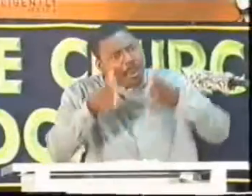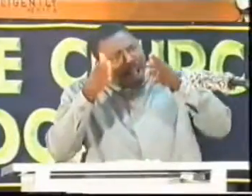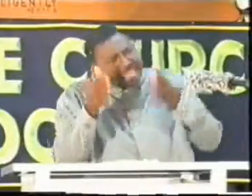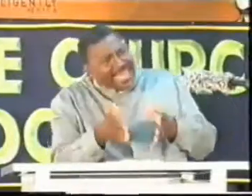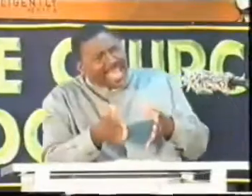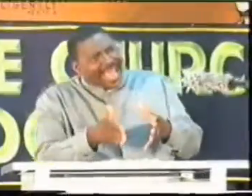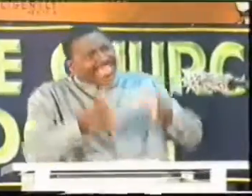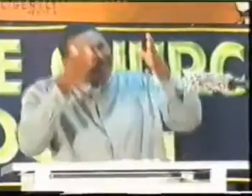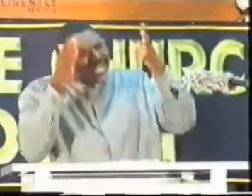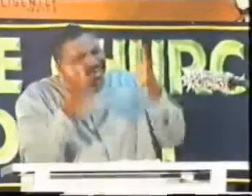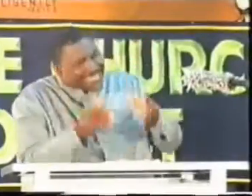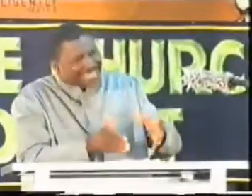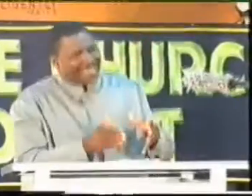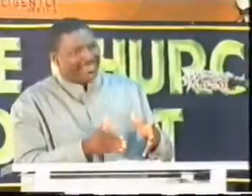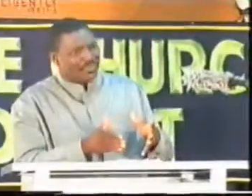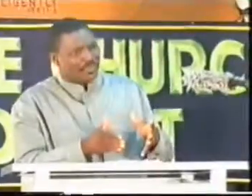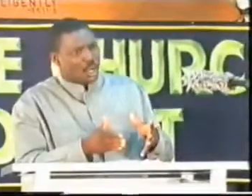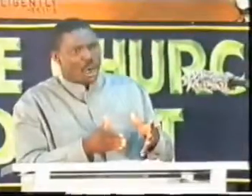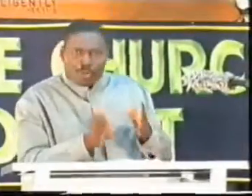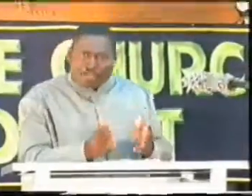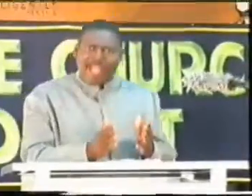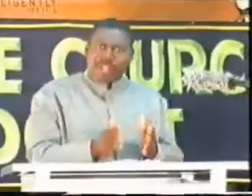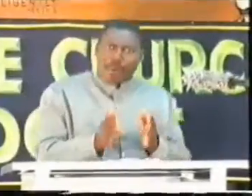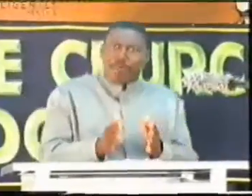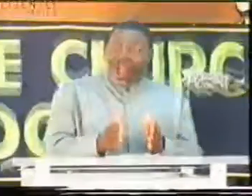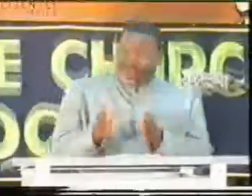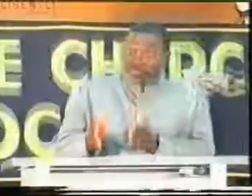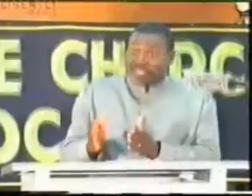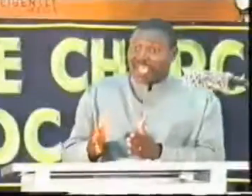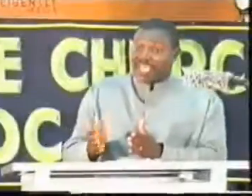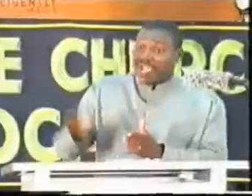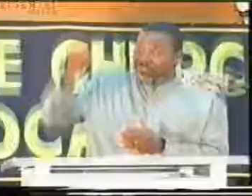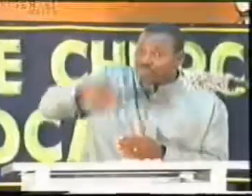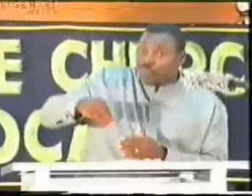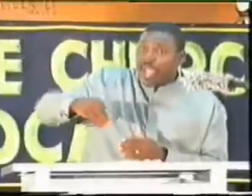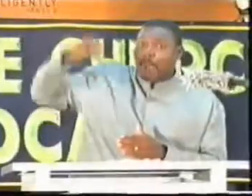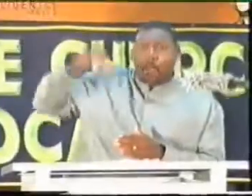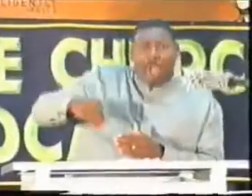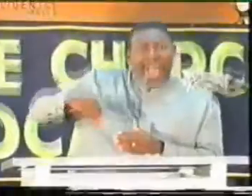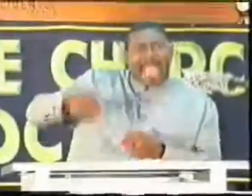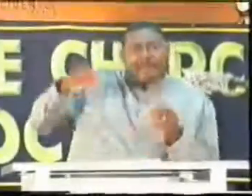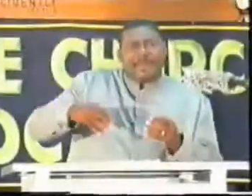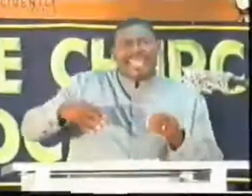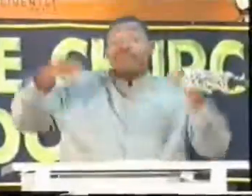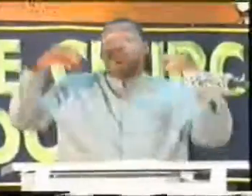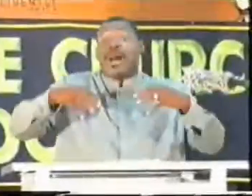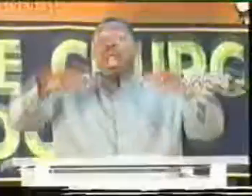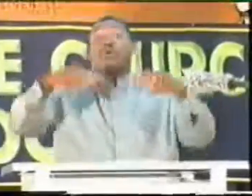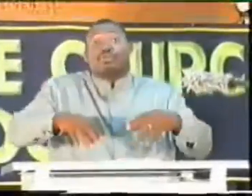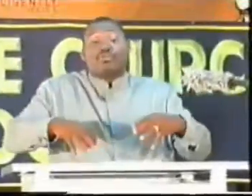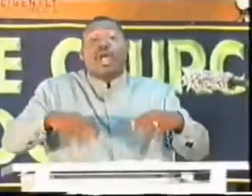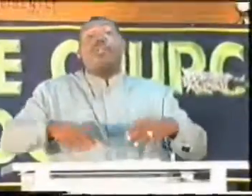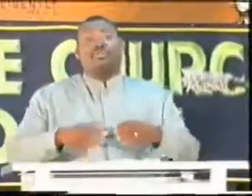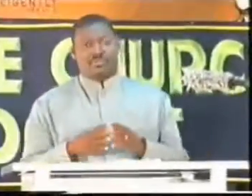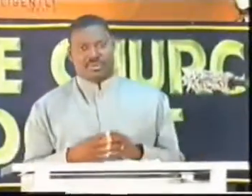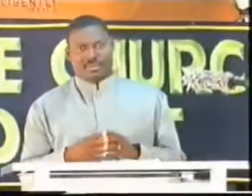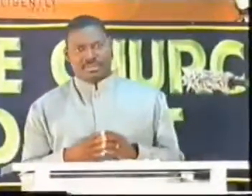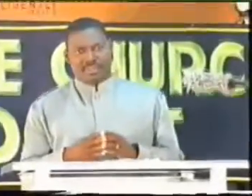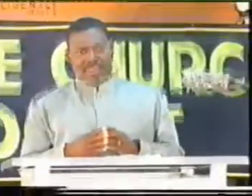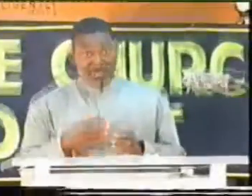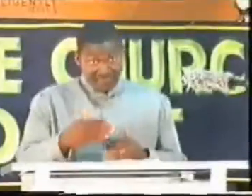no. En shishaya o nyankopon aye e dia ma Christians. Okwan o nyankopon afa so se, ye mfa so emwa